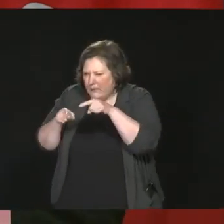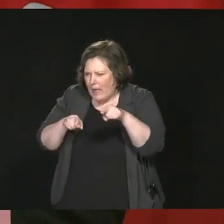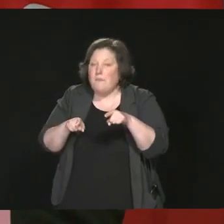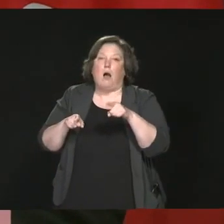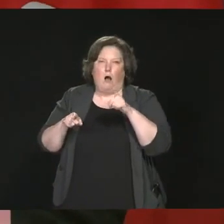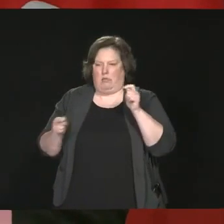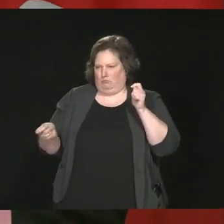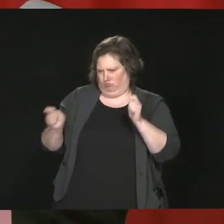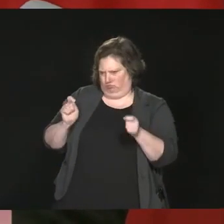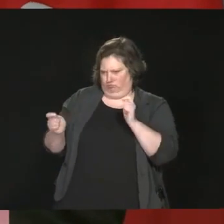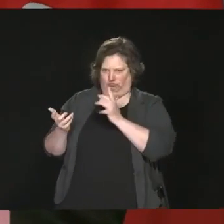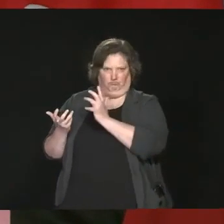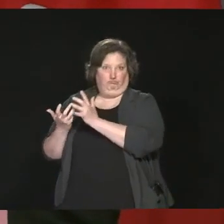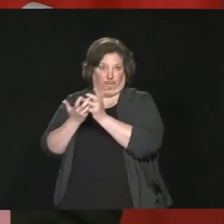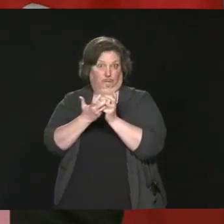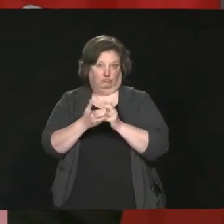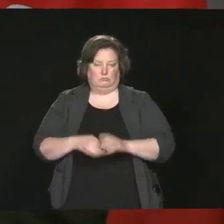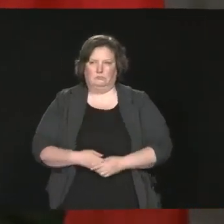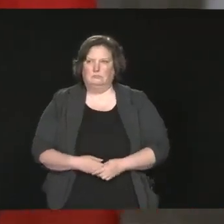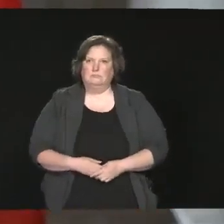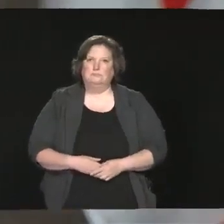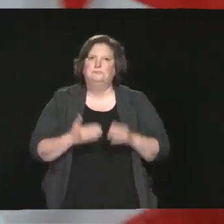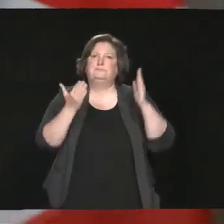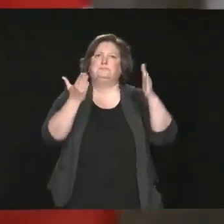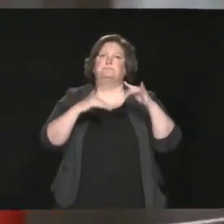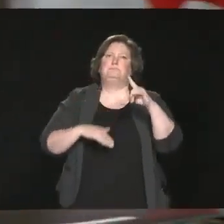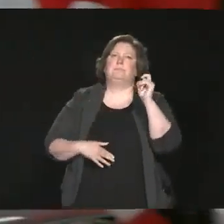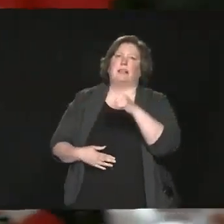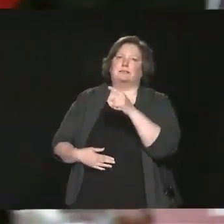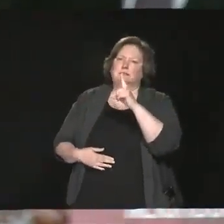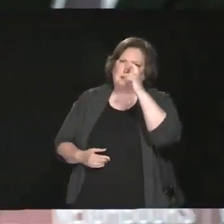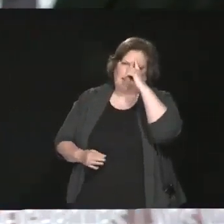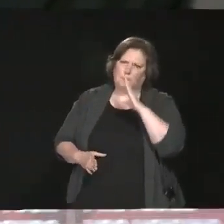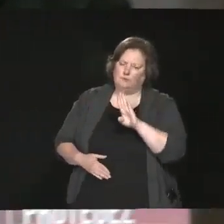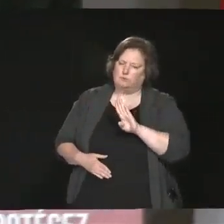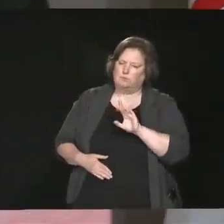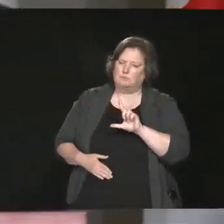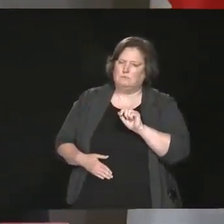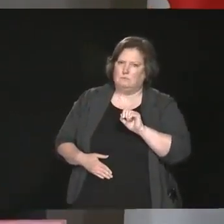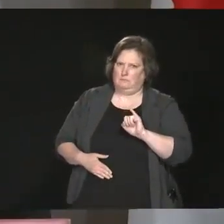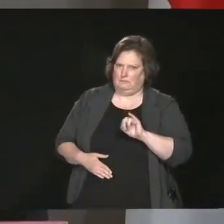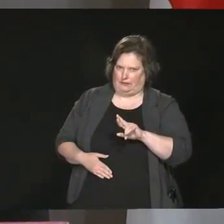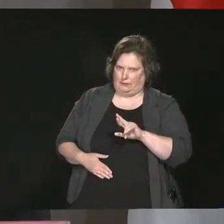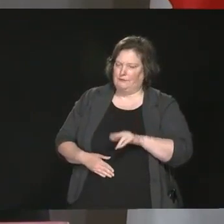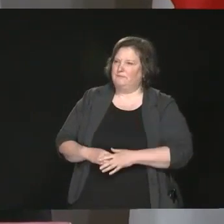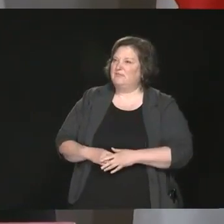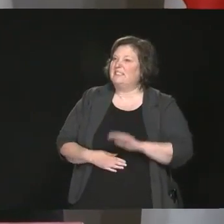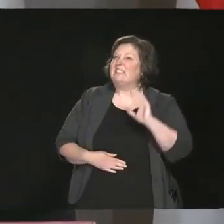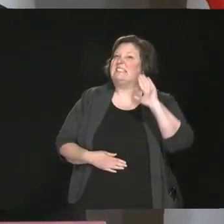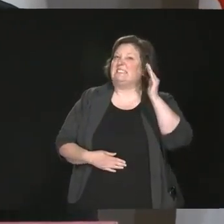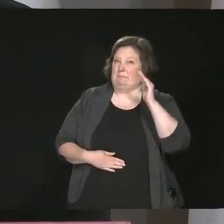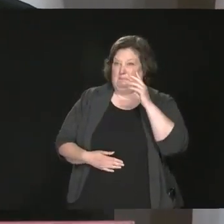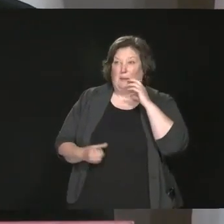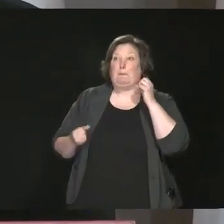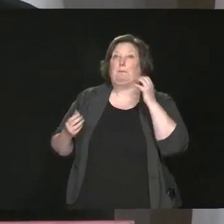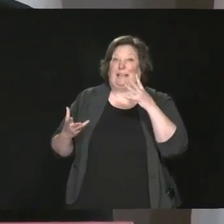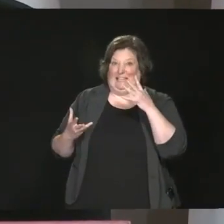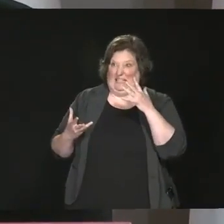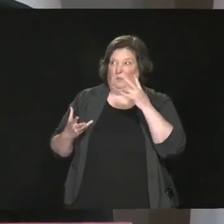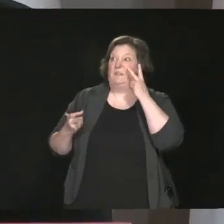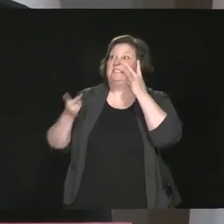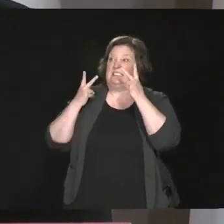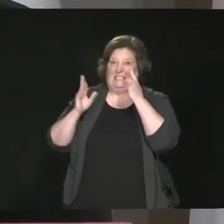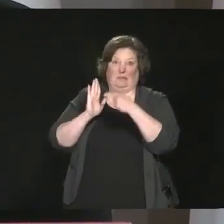My second question is for Mr. Blair. There have been a number of high-profile incidents recently between the police and Canadians who